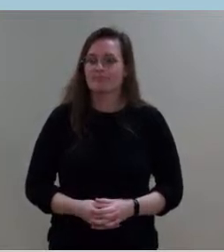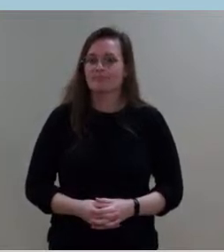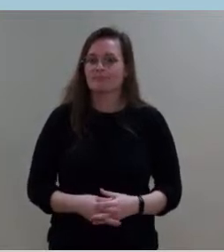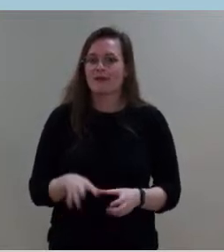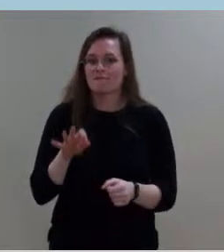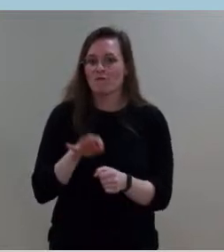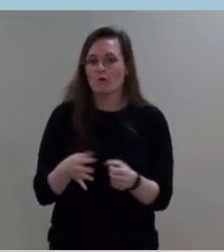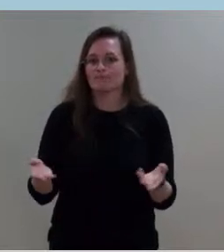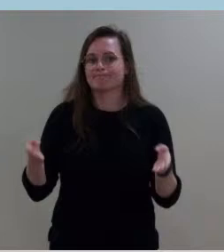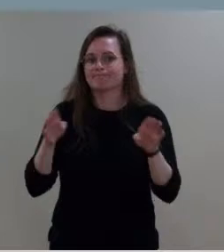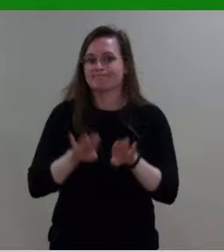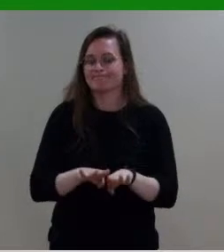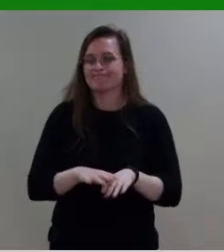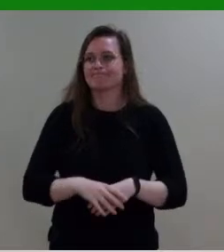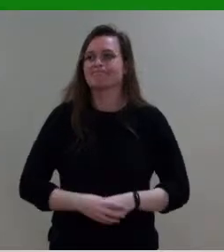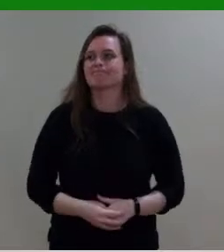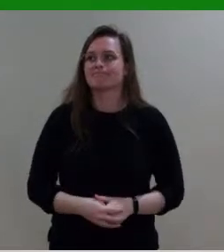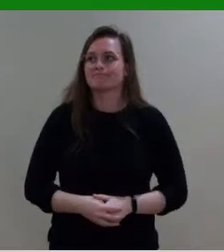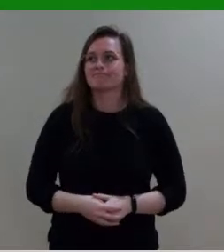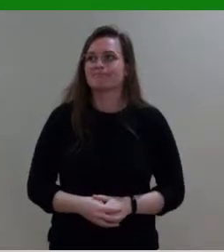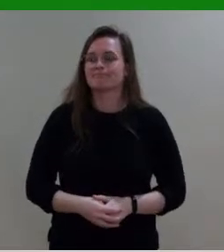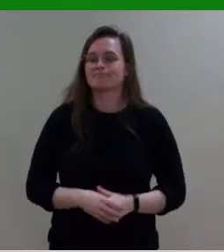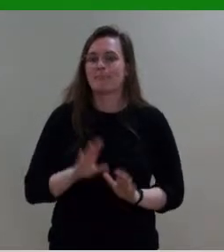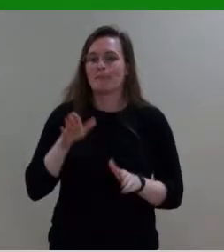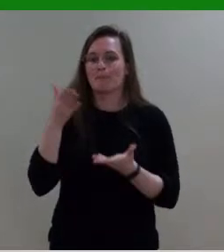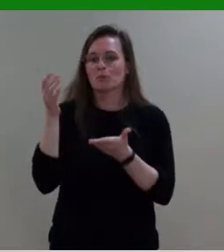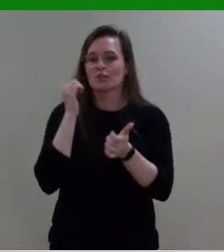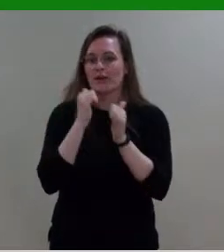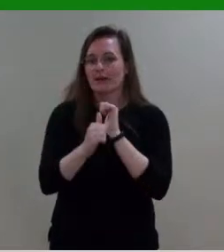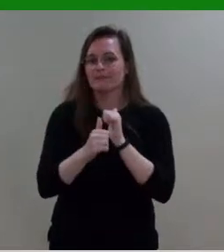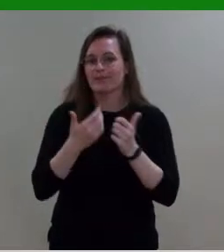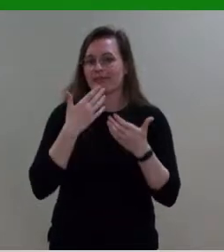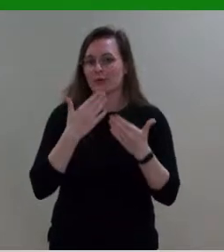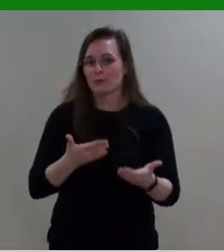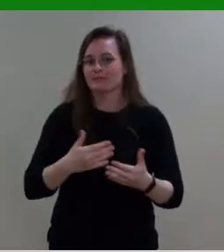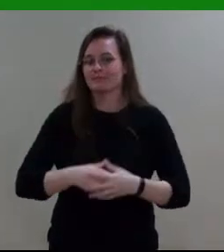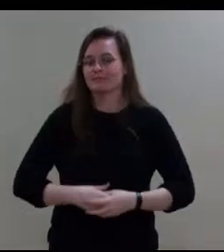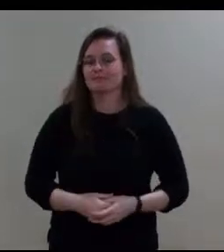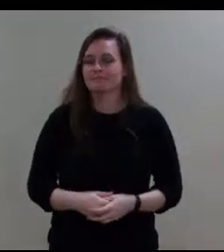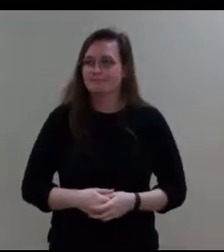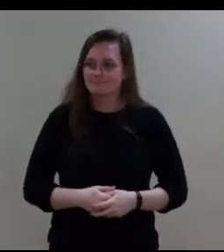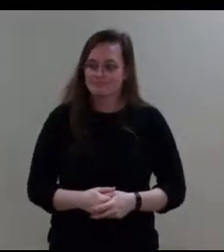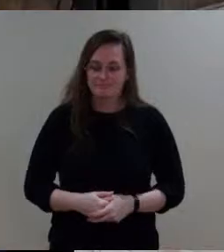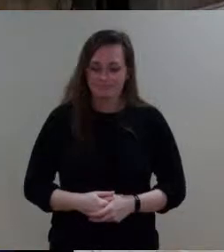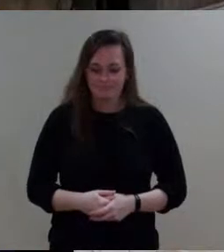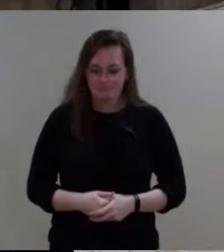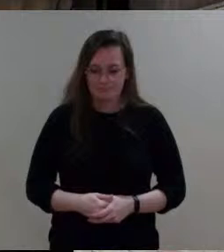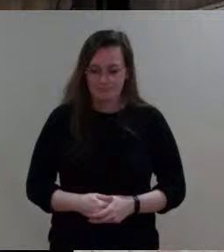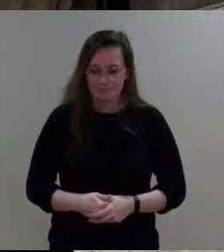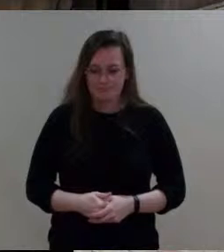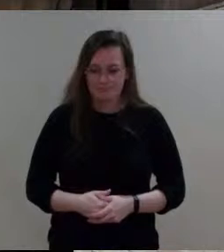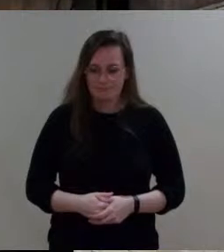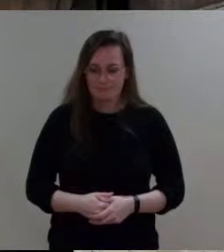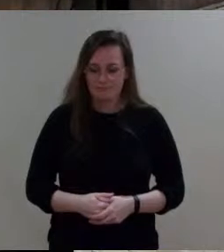Voting is now closed, and the motion is carried. Thank you.